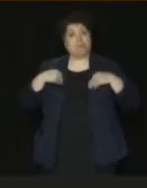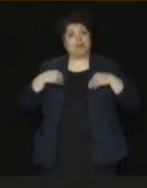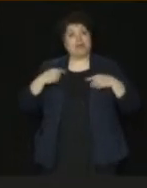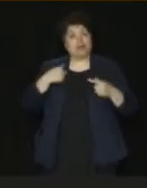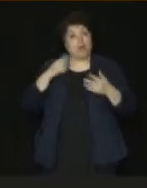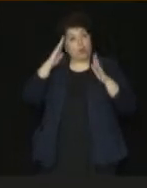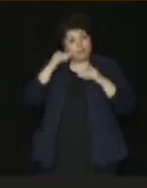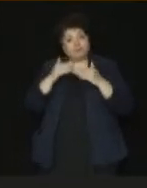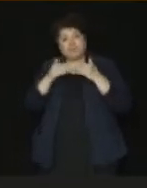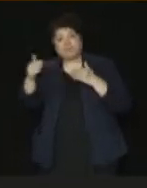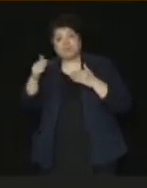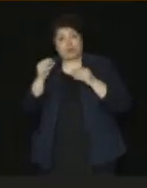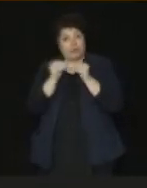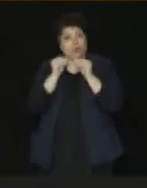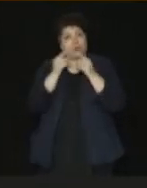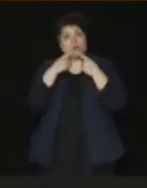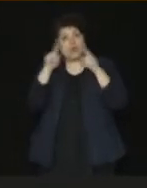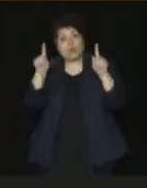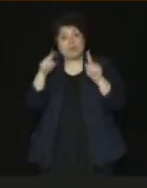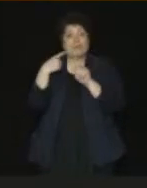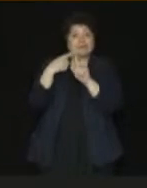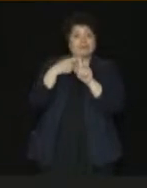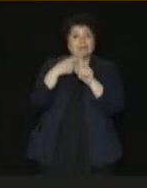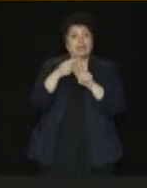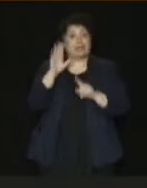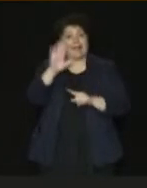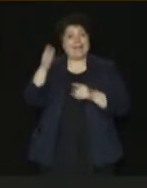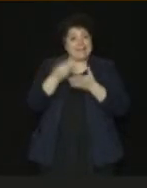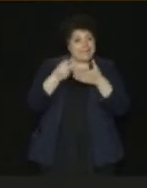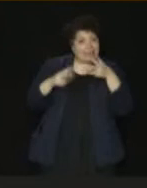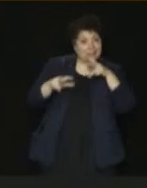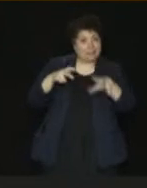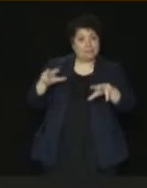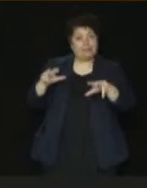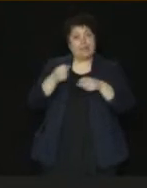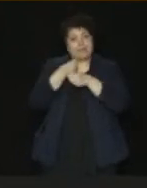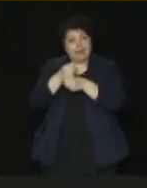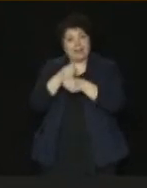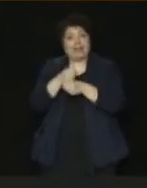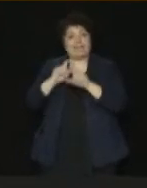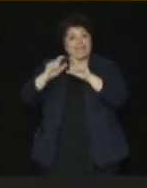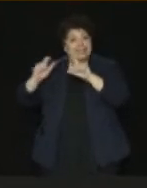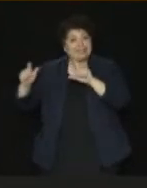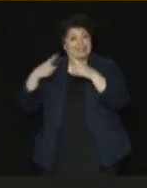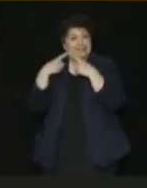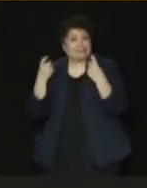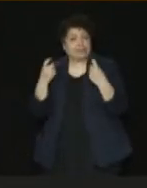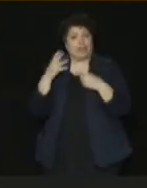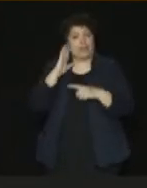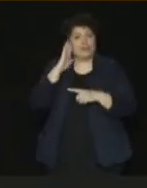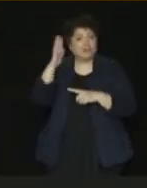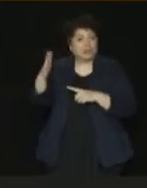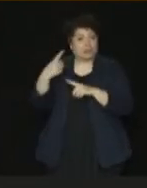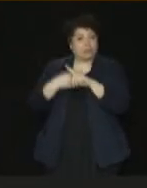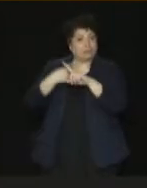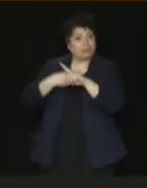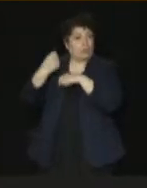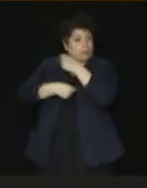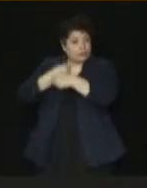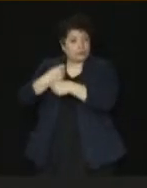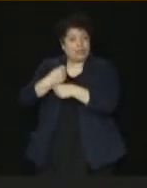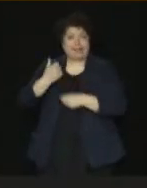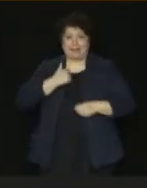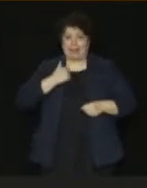good news on investments in biopharmaceuticals in the coming months and years. I think it's going to be important that Canada be self-sufficient,